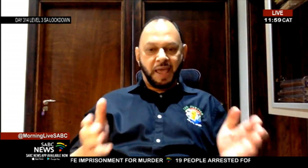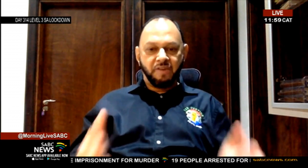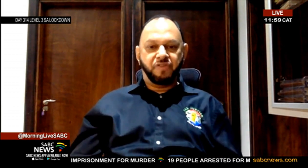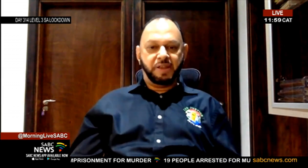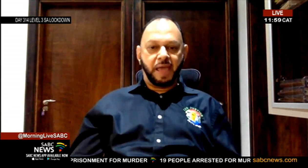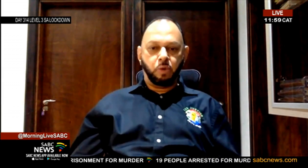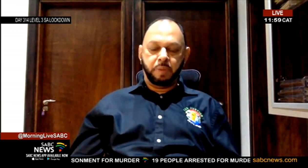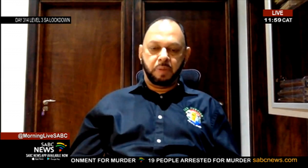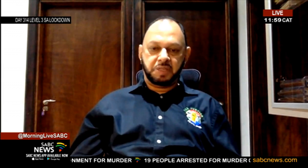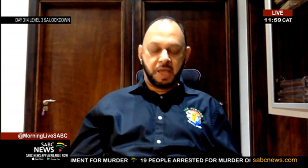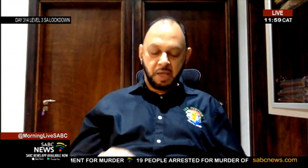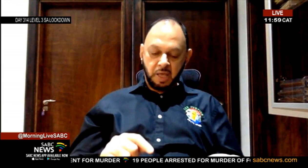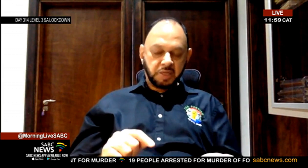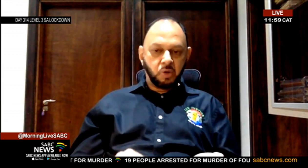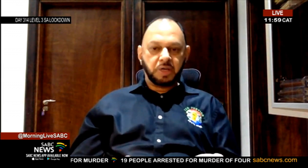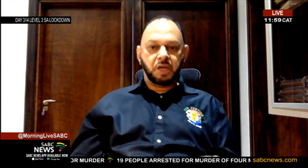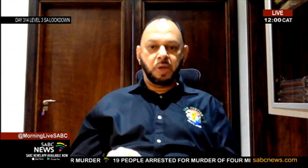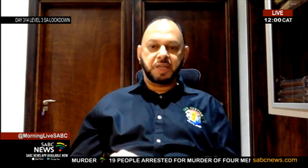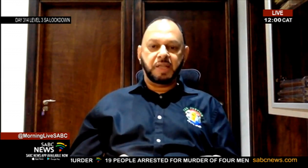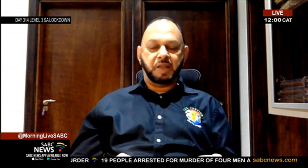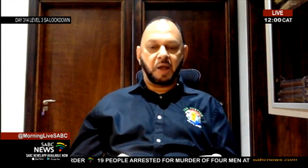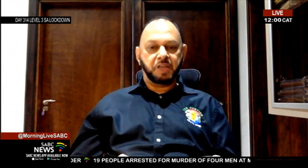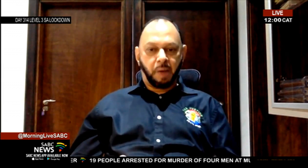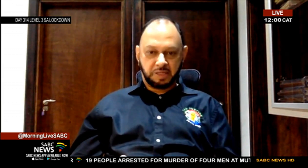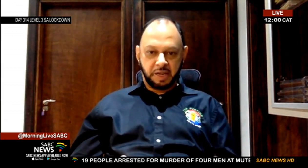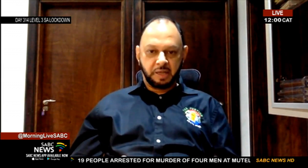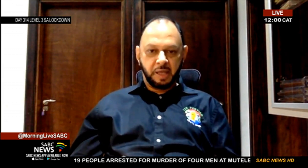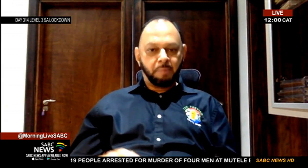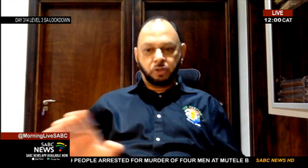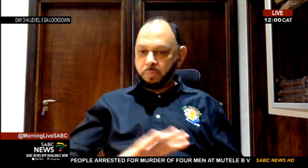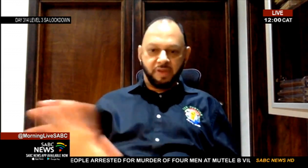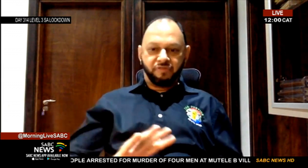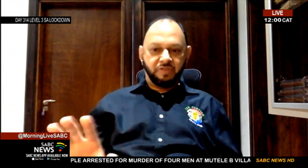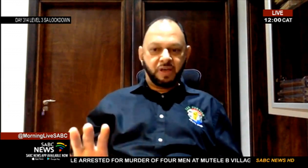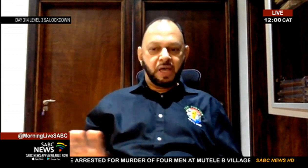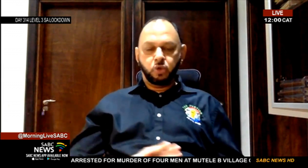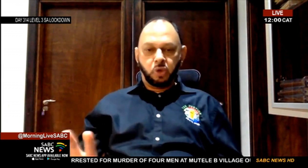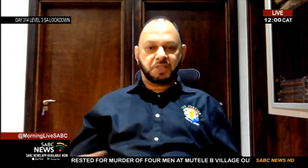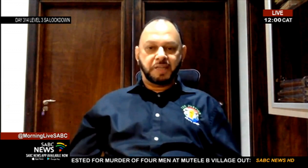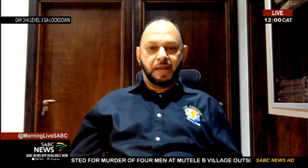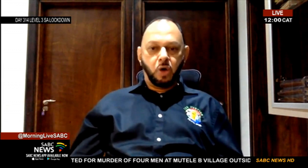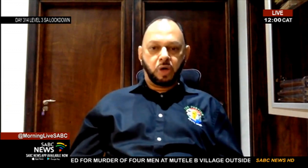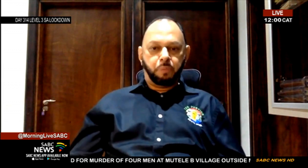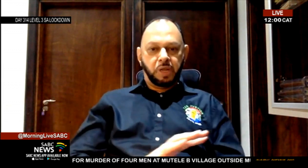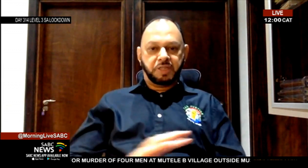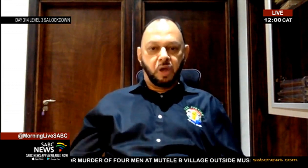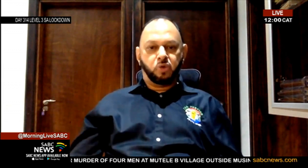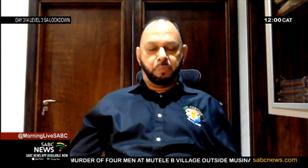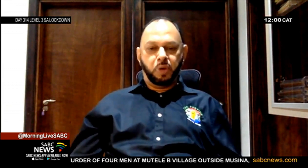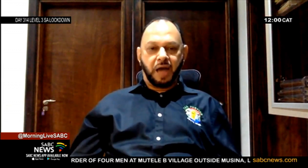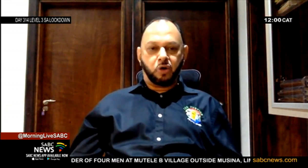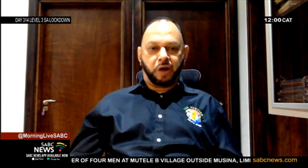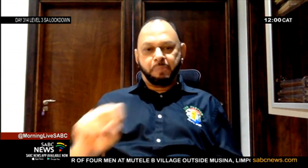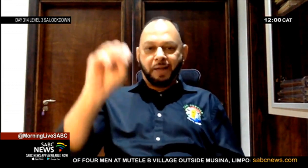anti-crime activist every day with people saying, so-and-so is selling drugs in my street. But do me a favor, do not send the local police.